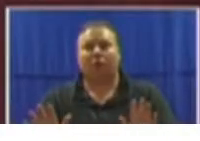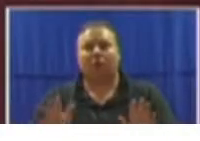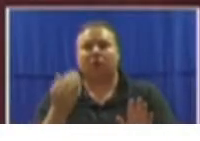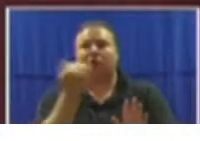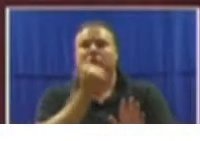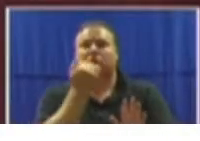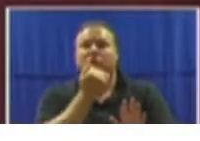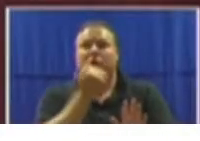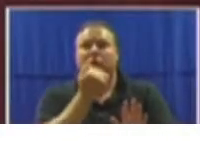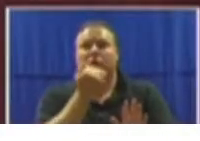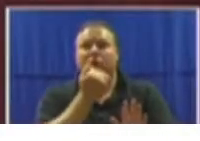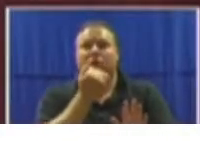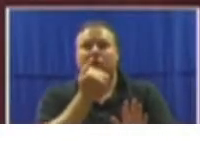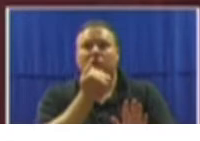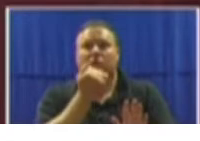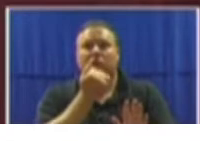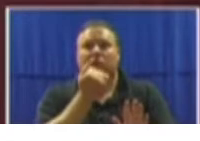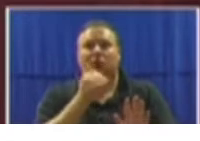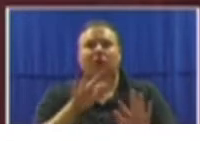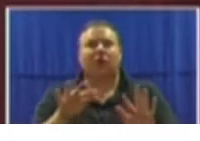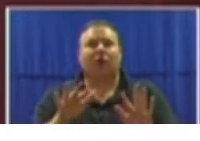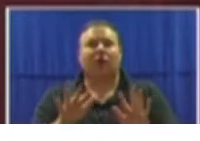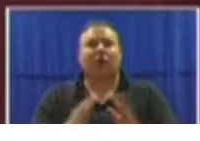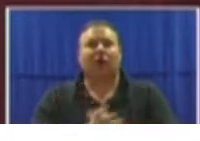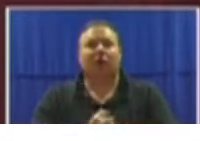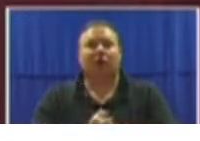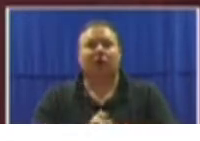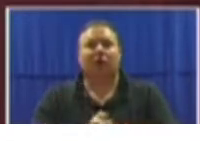Honourable Mahau. Allow me to.